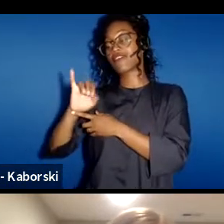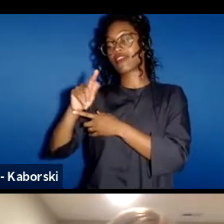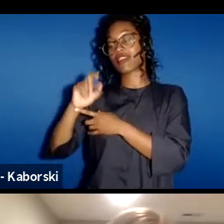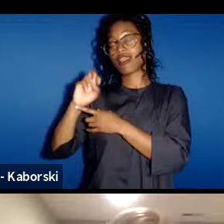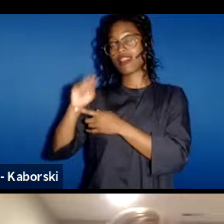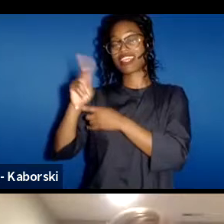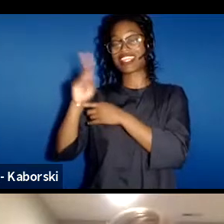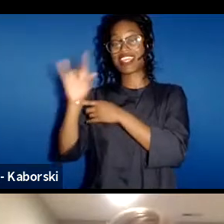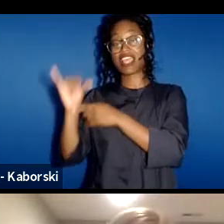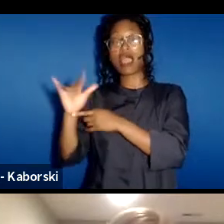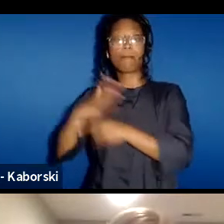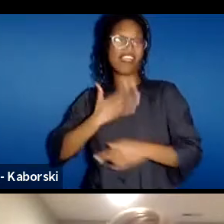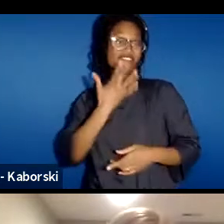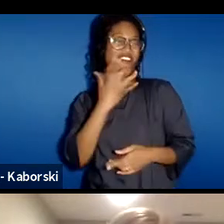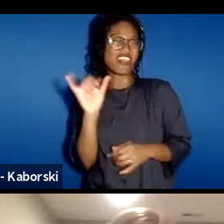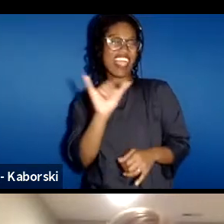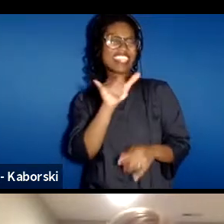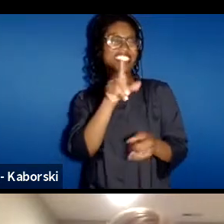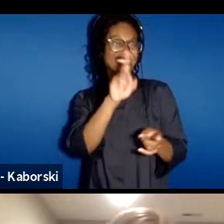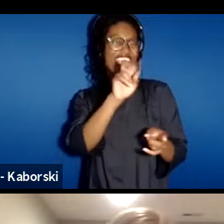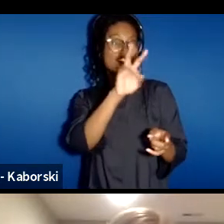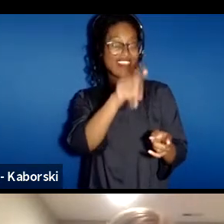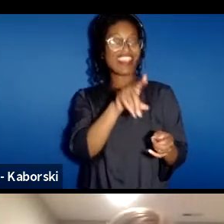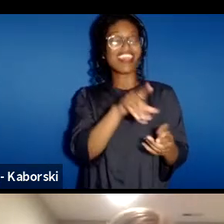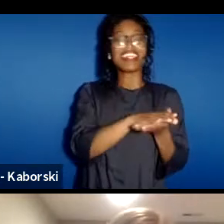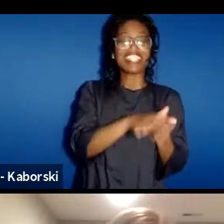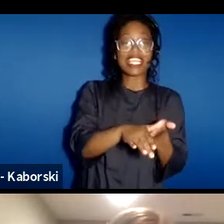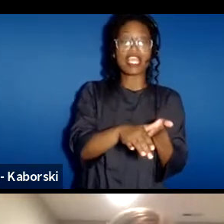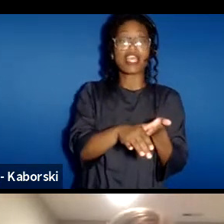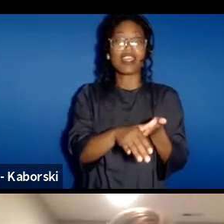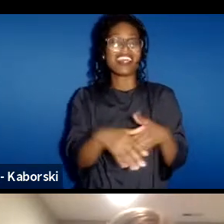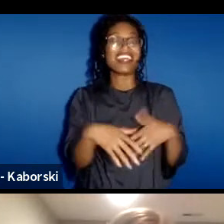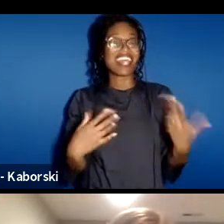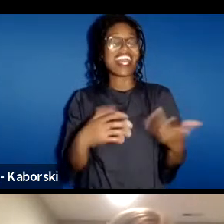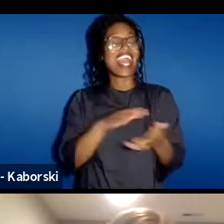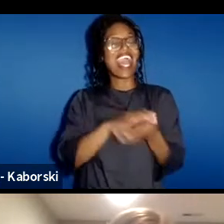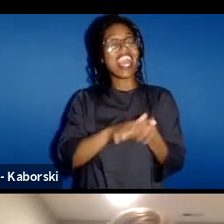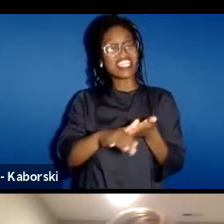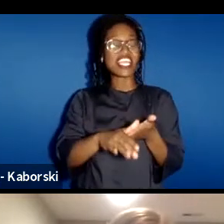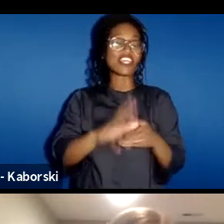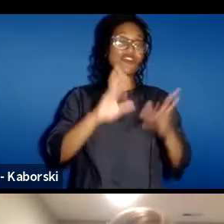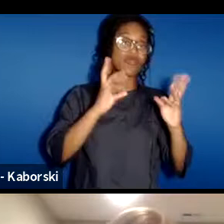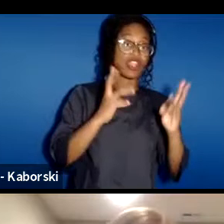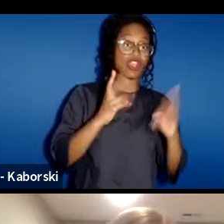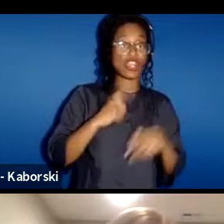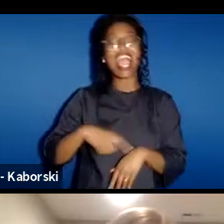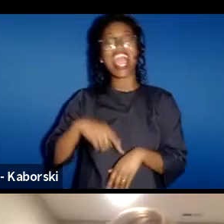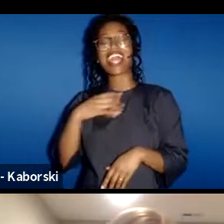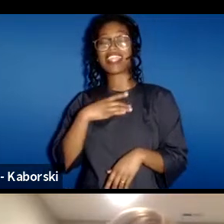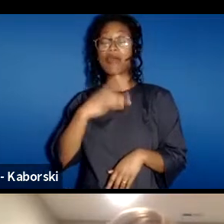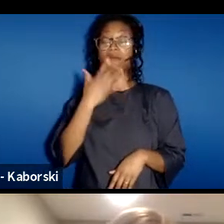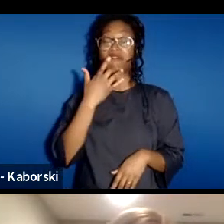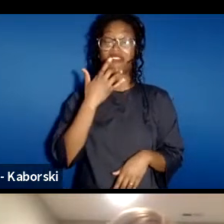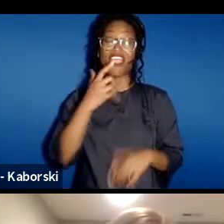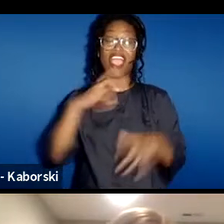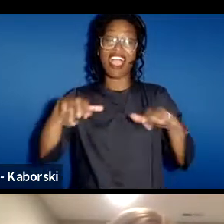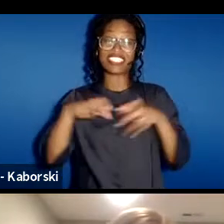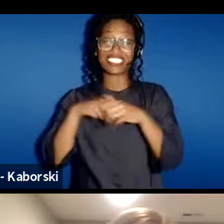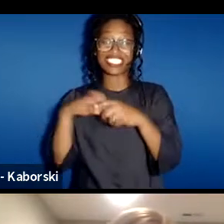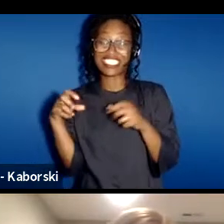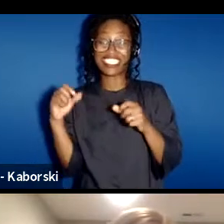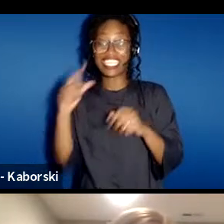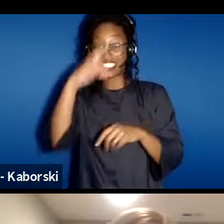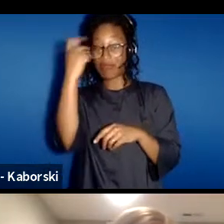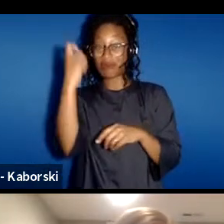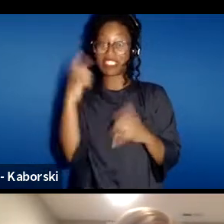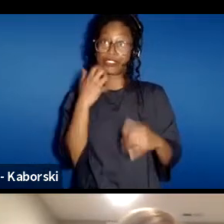David, is neat, but I'm neat in the winter and rocks in the summer. You just get too hot. So right now it's a transition. So